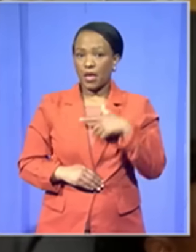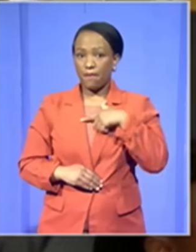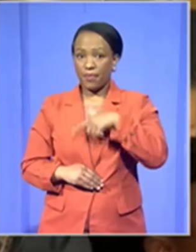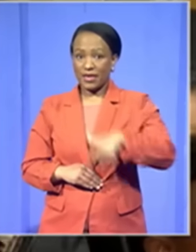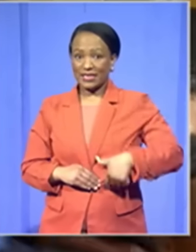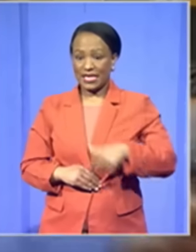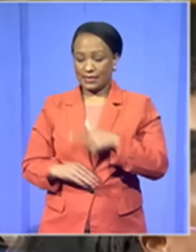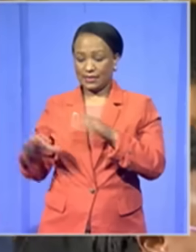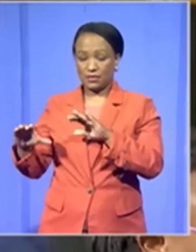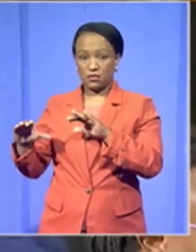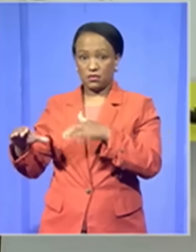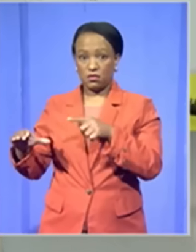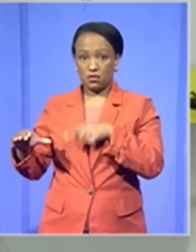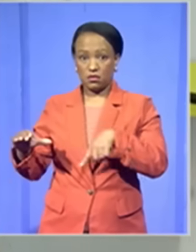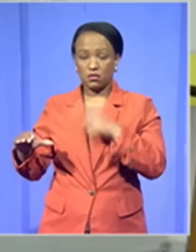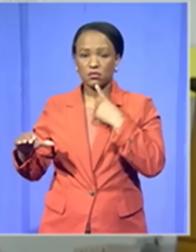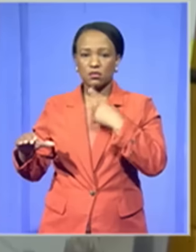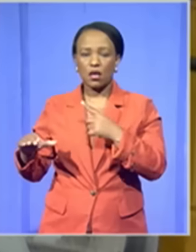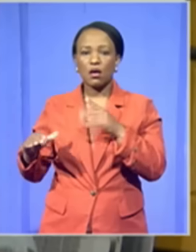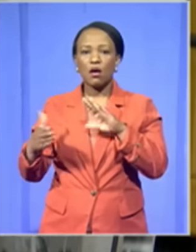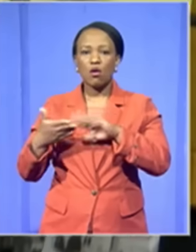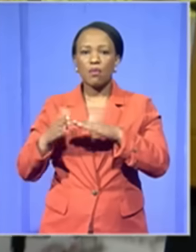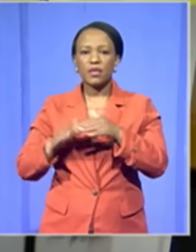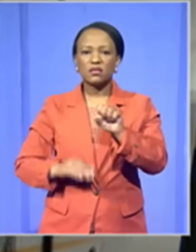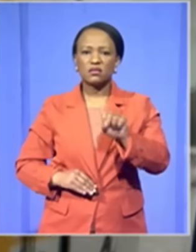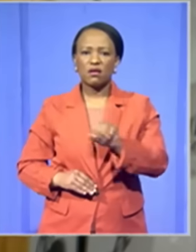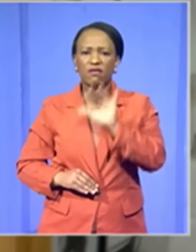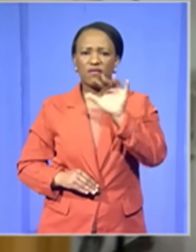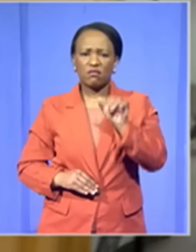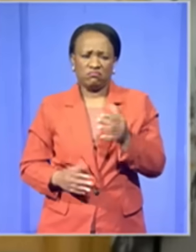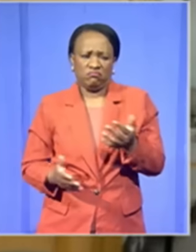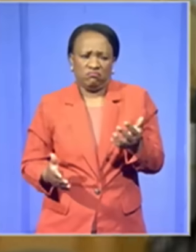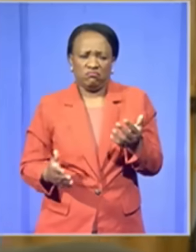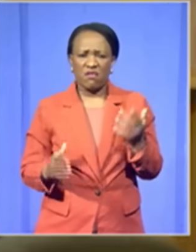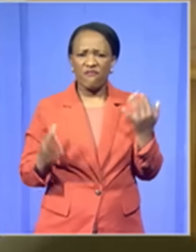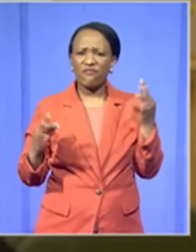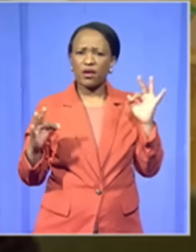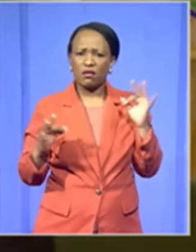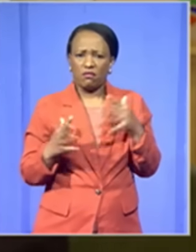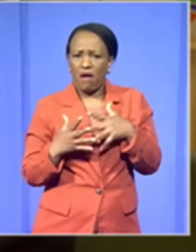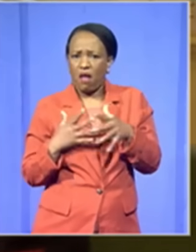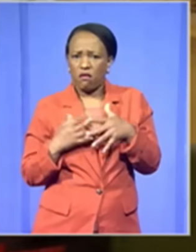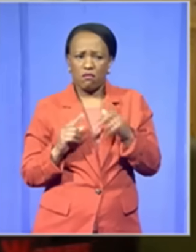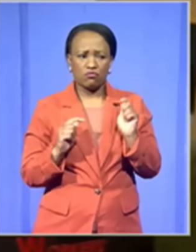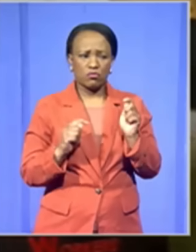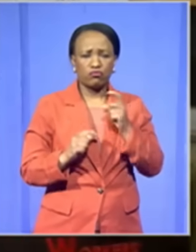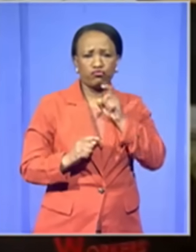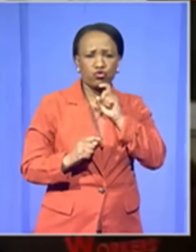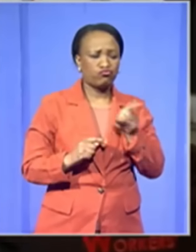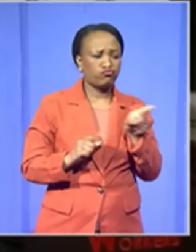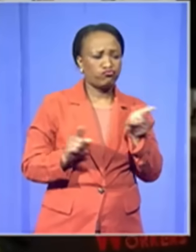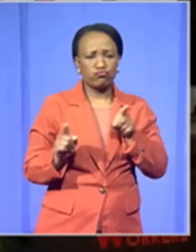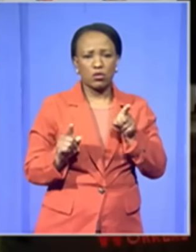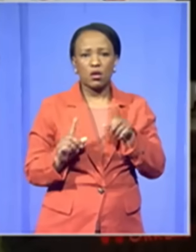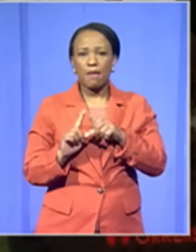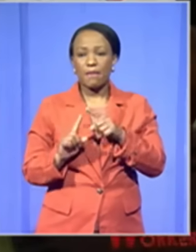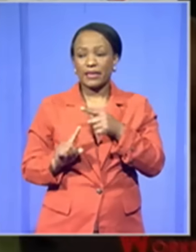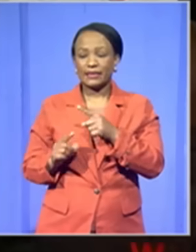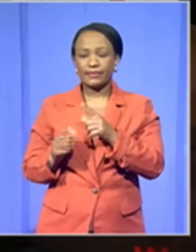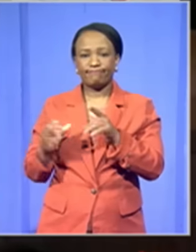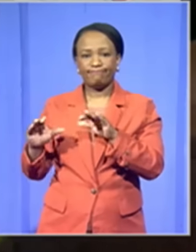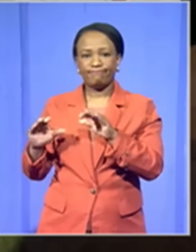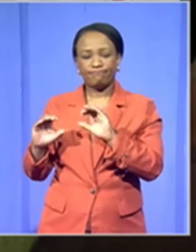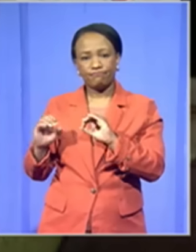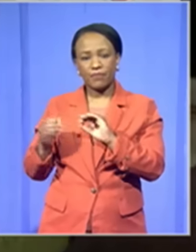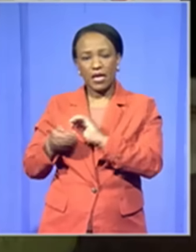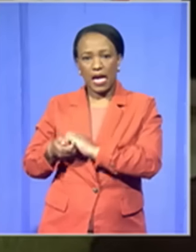hore baahi ba Afrika Borwa ba na le tokelo ya ho palama dipalangwang tsa kgetho ya bona. Santaco ha e dumellane le mohopolo wa hore